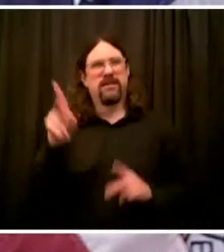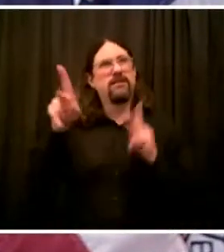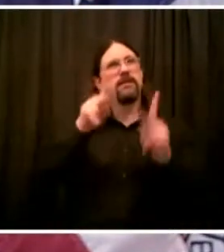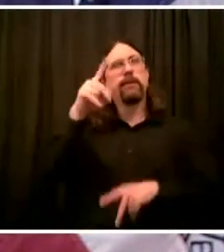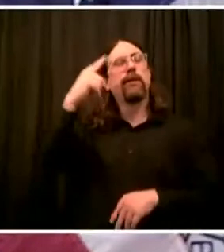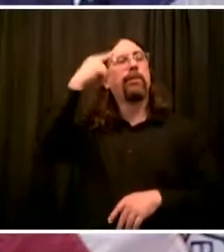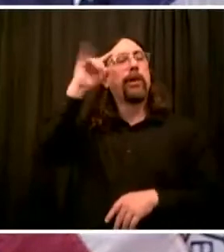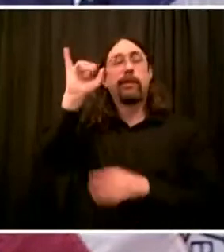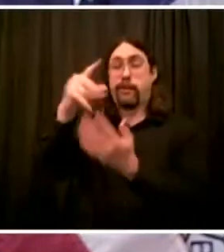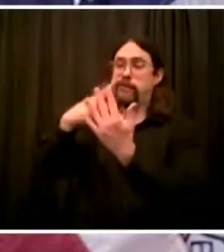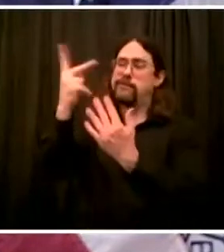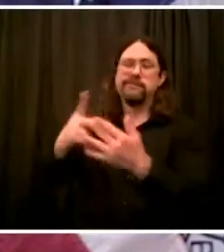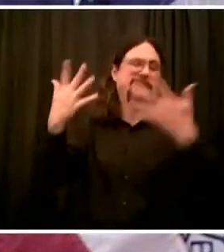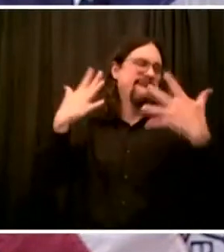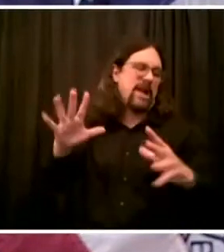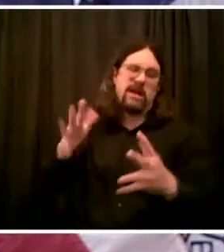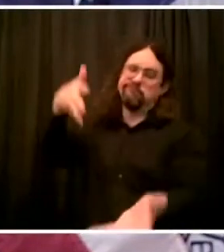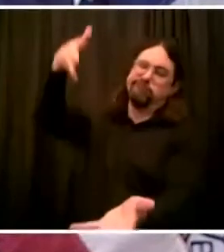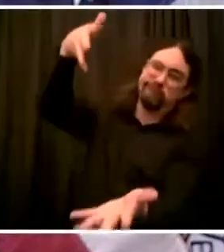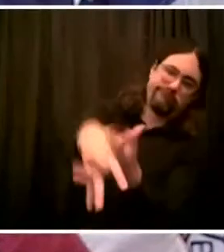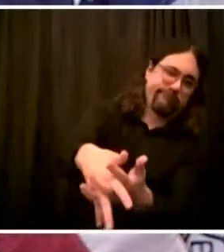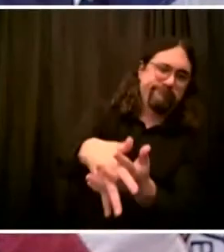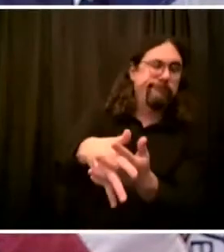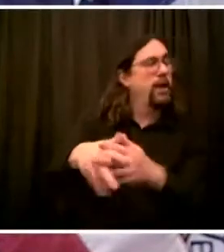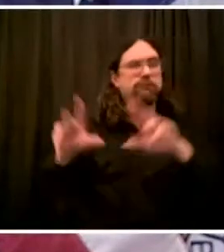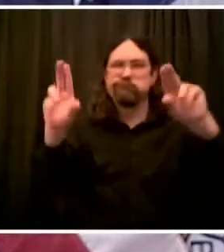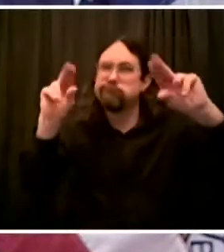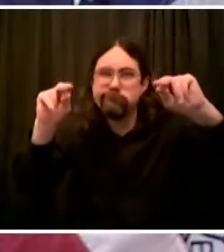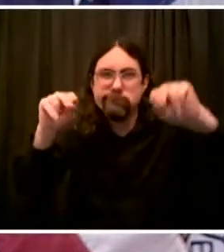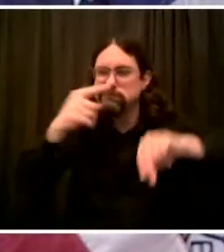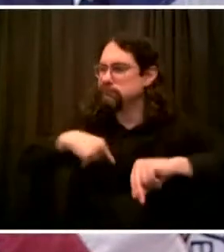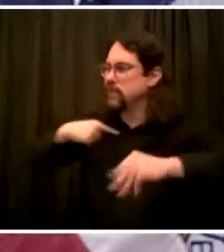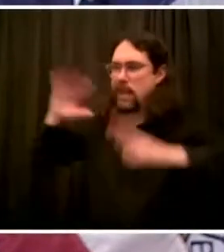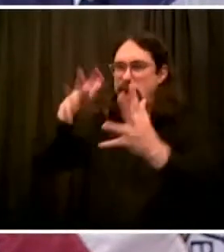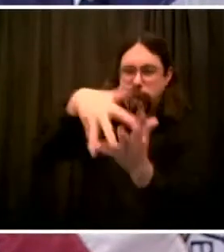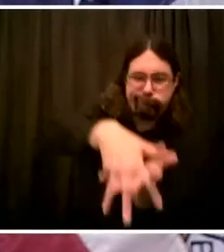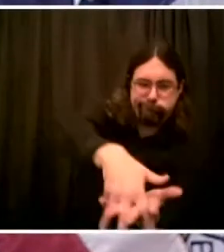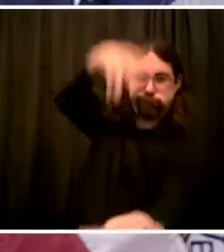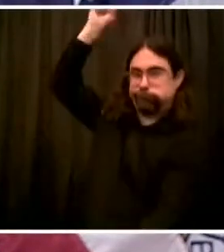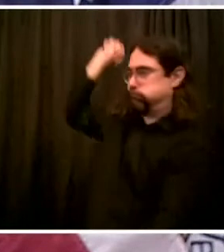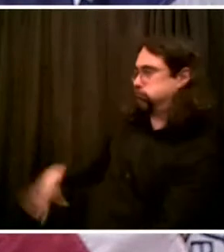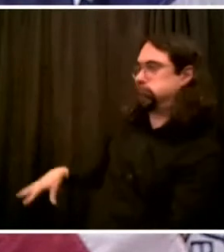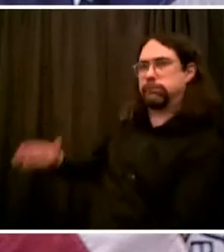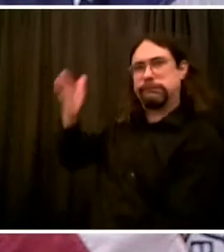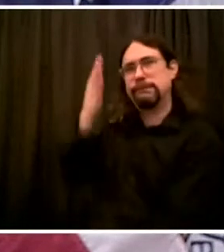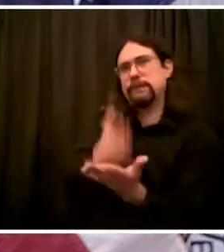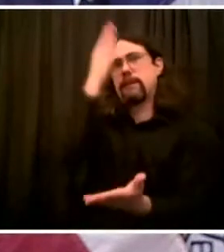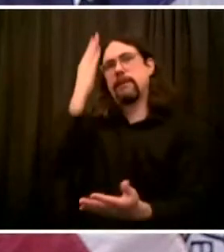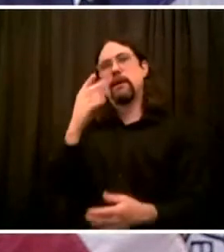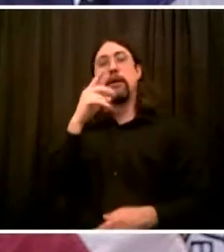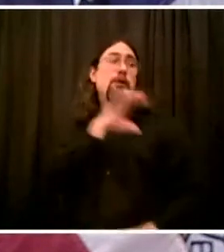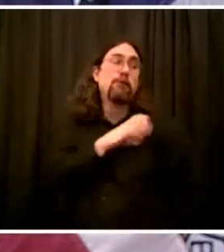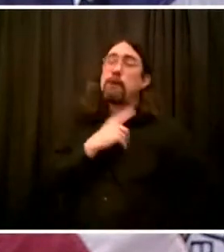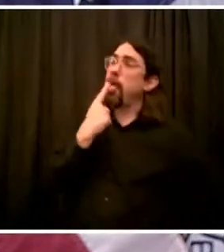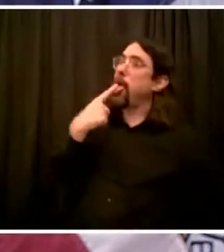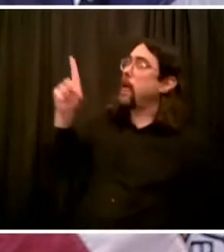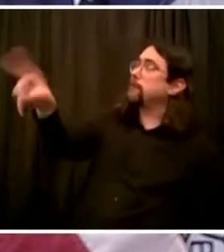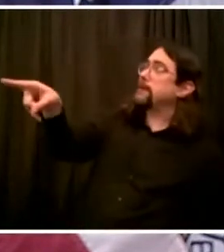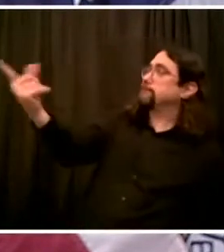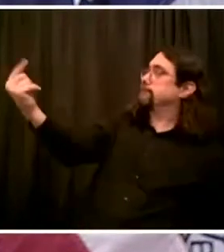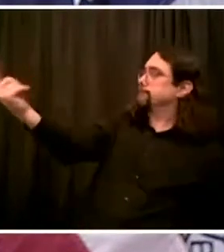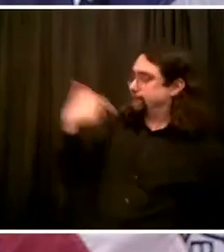arrests overall. We are hundreds of thousands of fewer arrests than we used to make and still remain the safest big city in America. So we've made